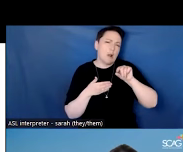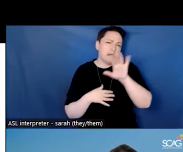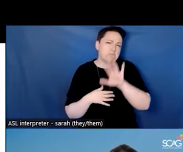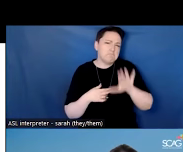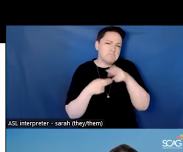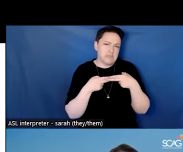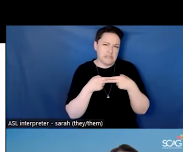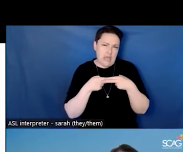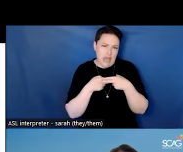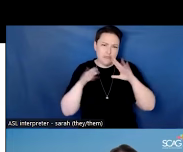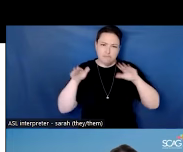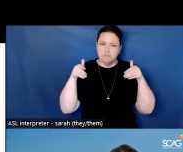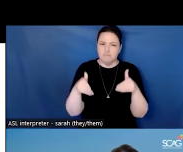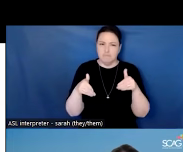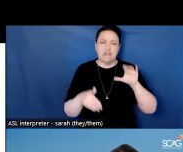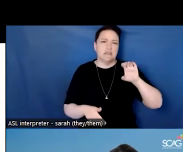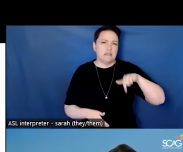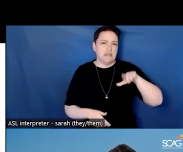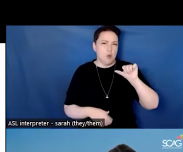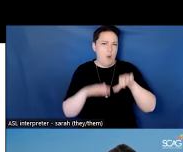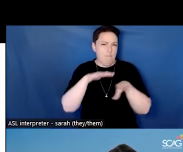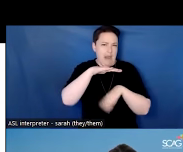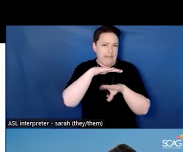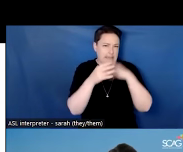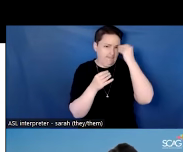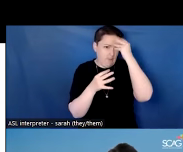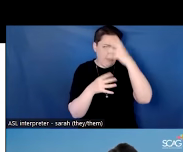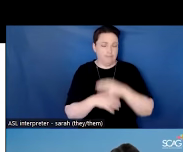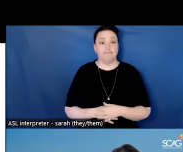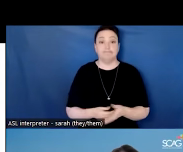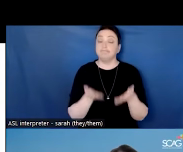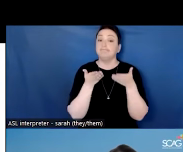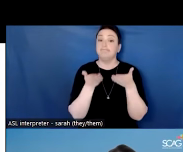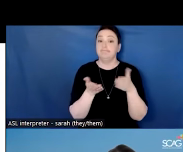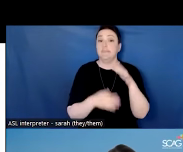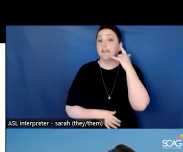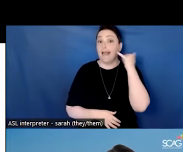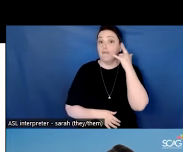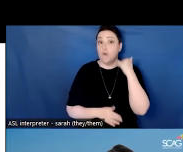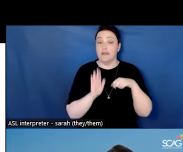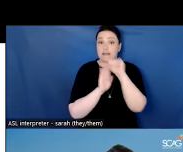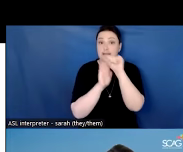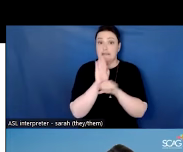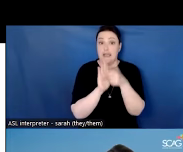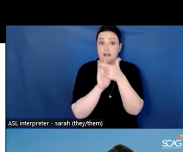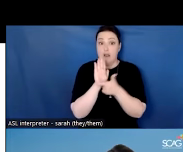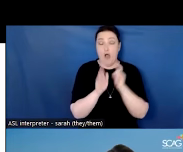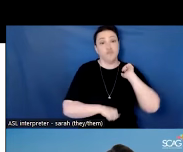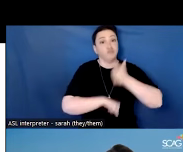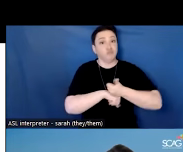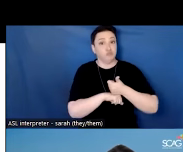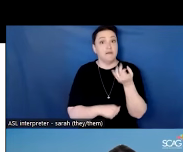Basics. CEQA became the law in 1970 in the state. Is codified in the Public Resource